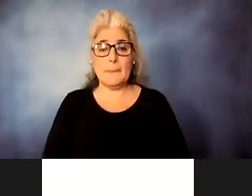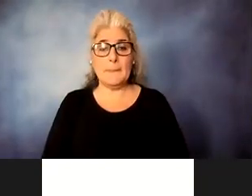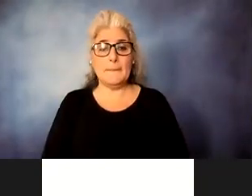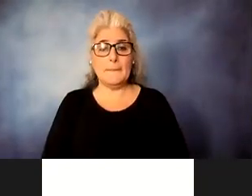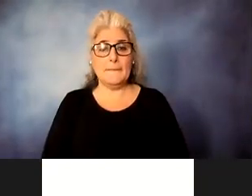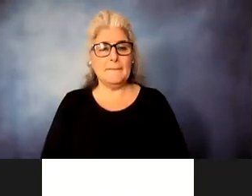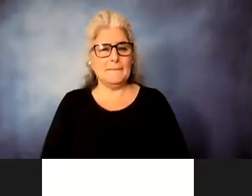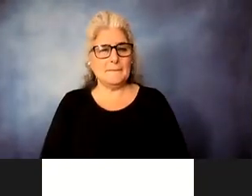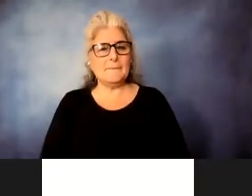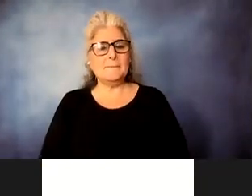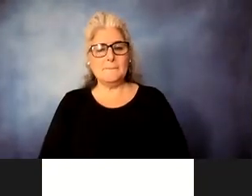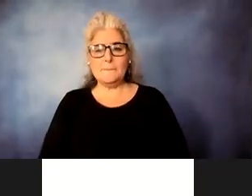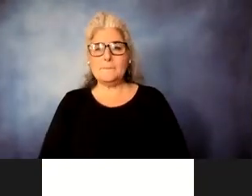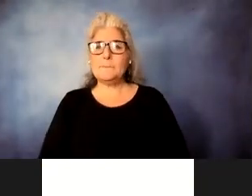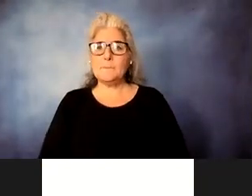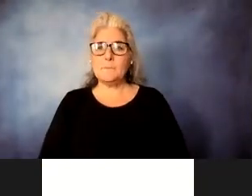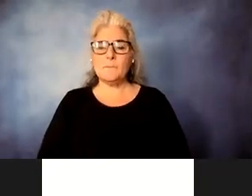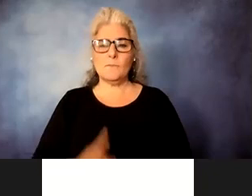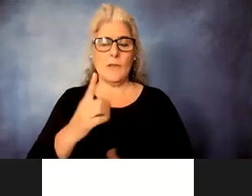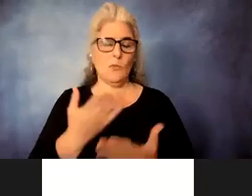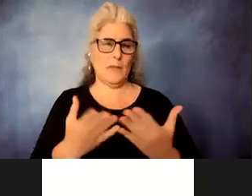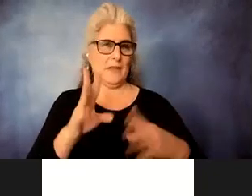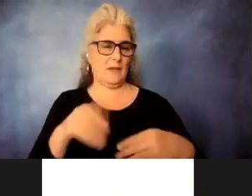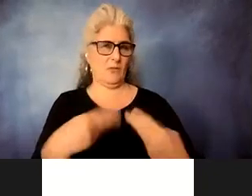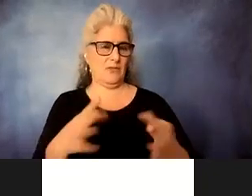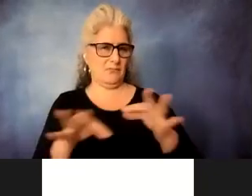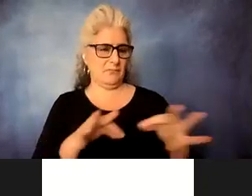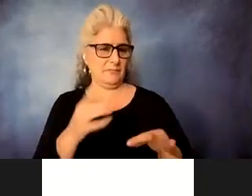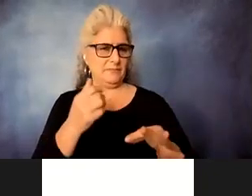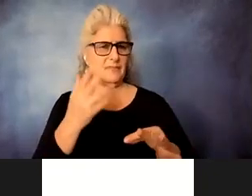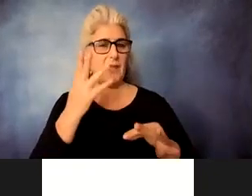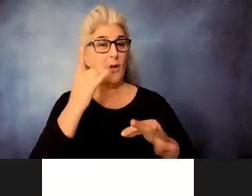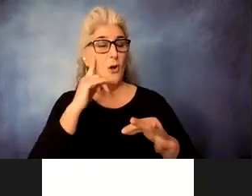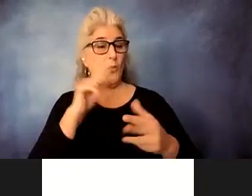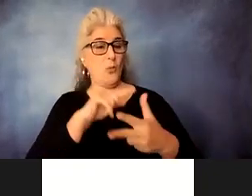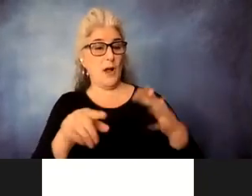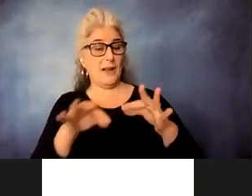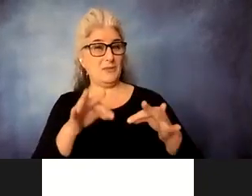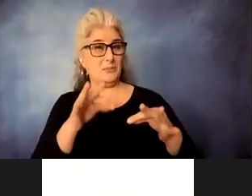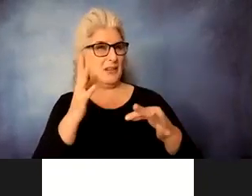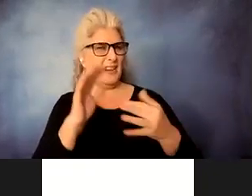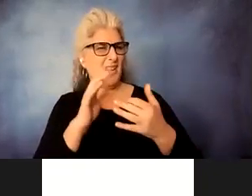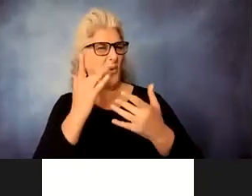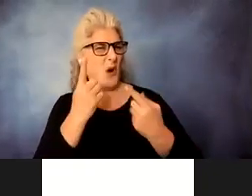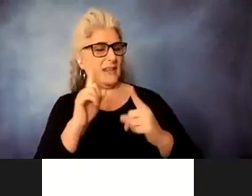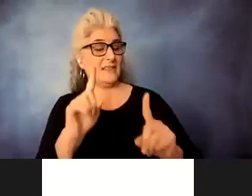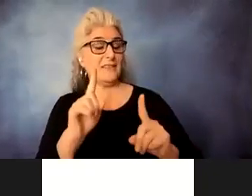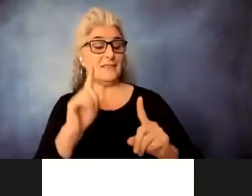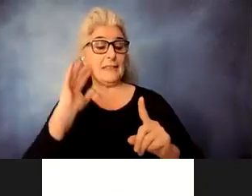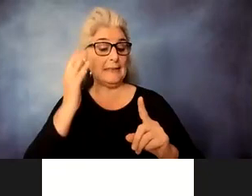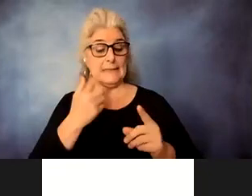So one thing I just want to contextualize is, why does this messaging work? So I mentioned our research has shown us that